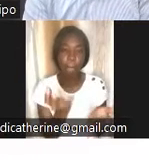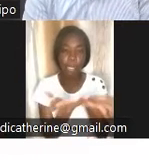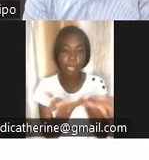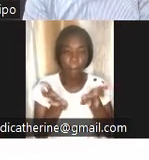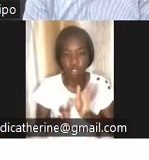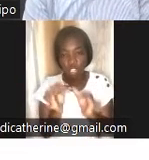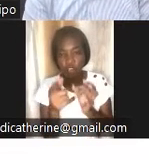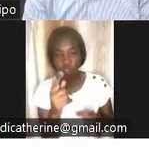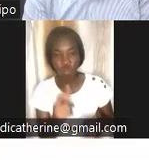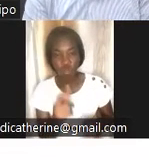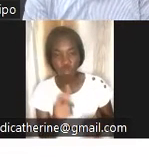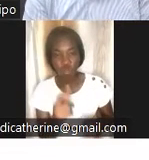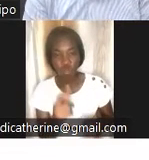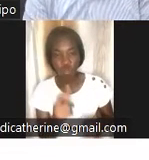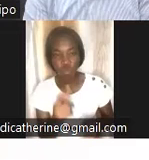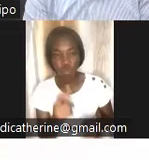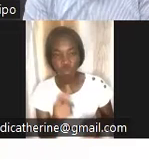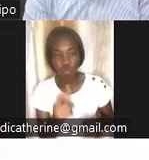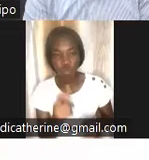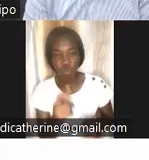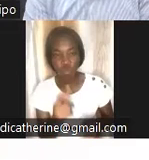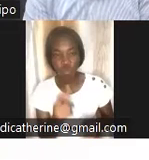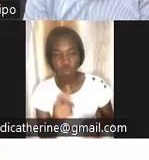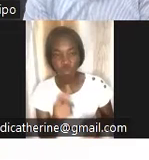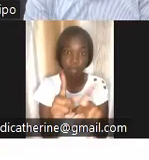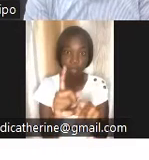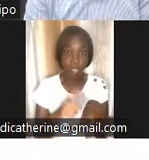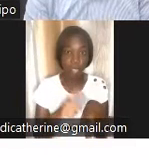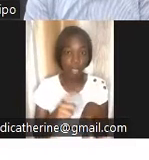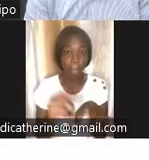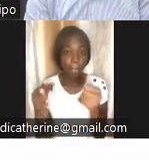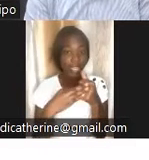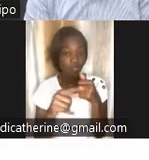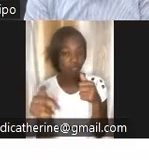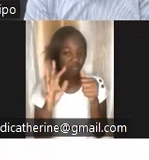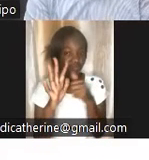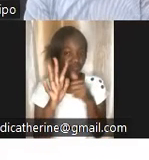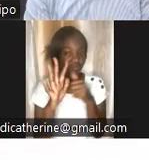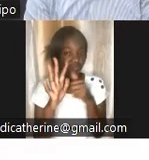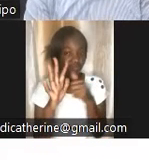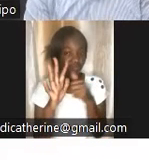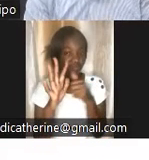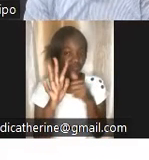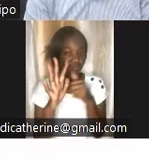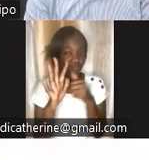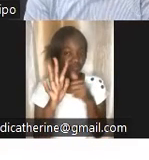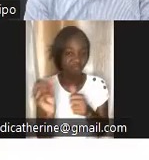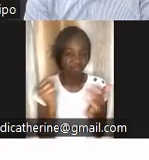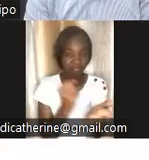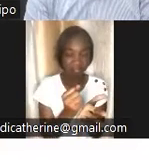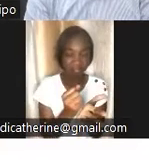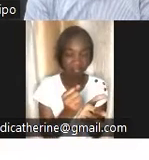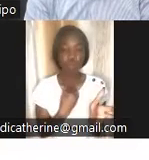are also an 8 to 5 employee, or if you're an employer looking to learn more, Pathway